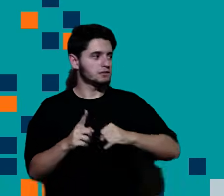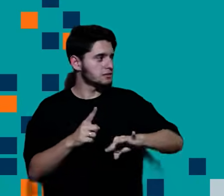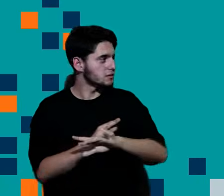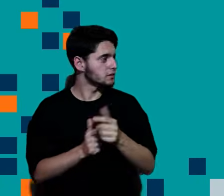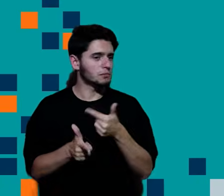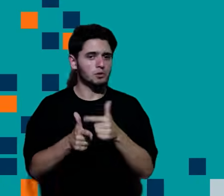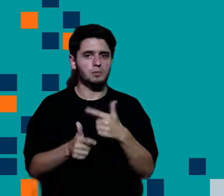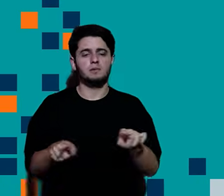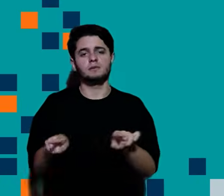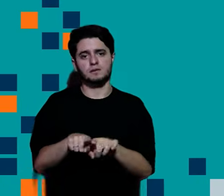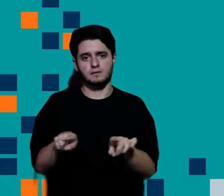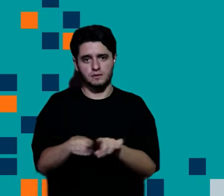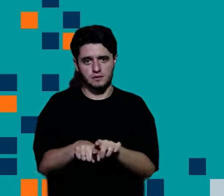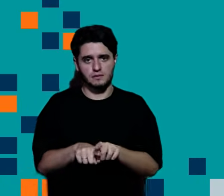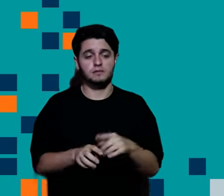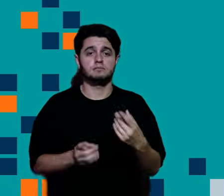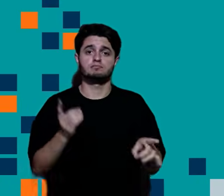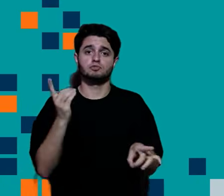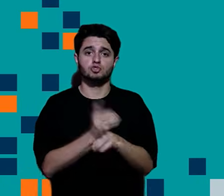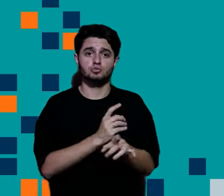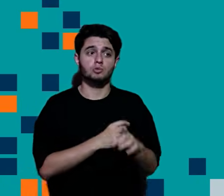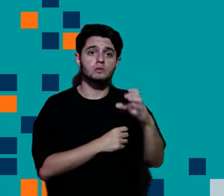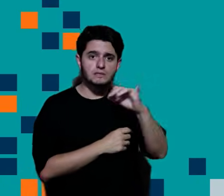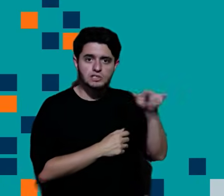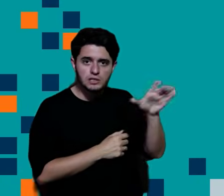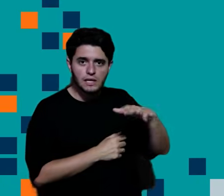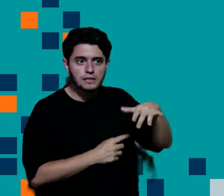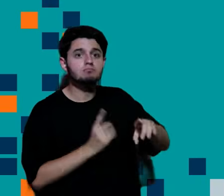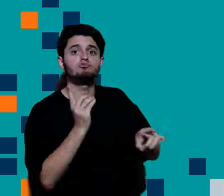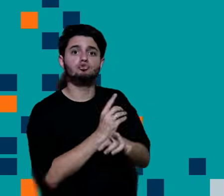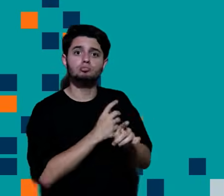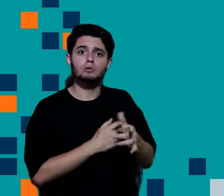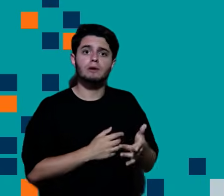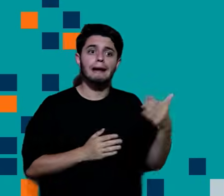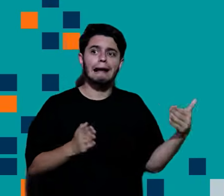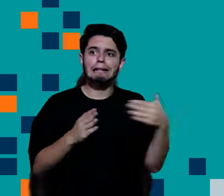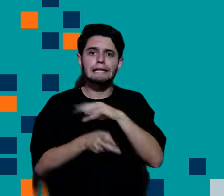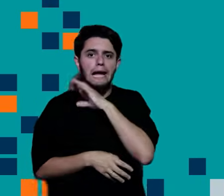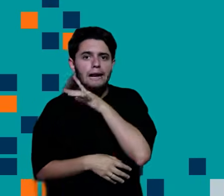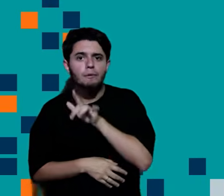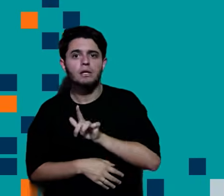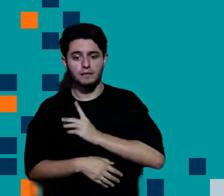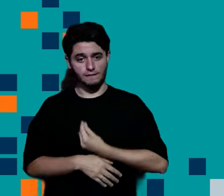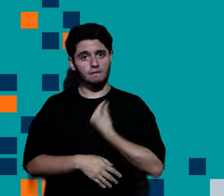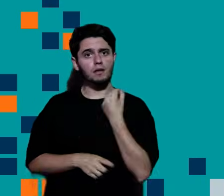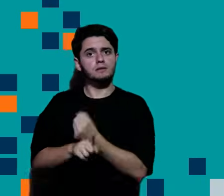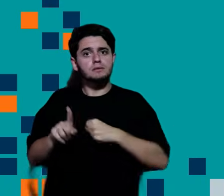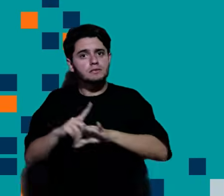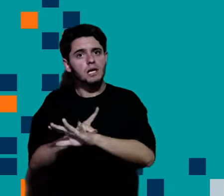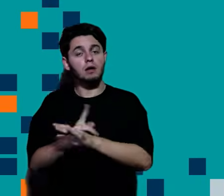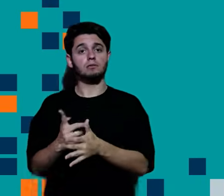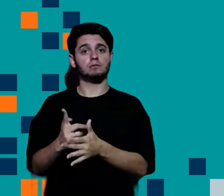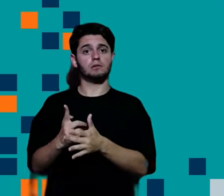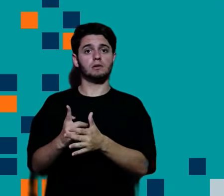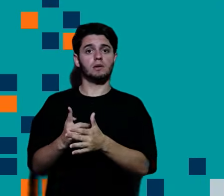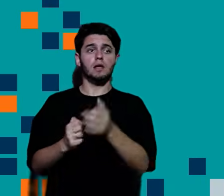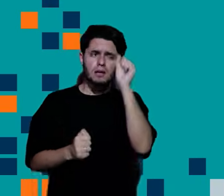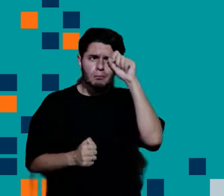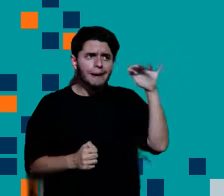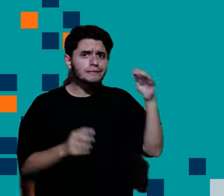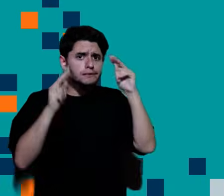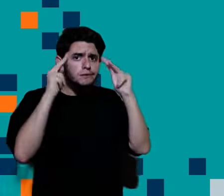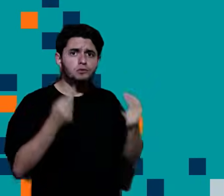In the 1960s, she takes the environmental enrichment research and takes it a step further. What does she